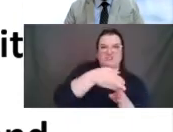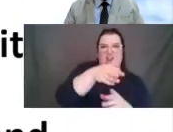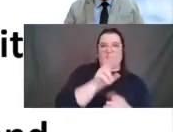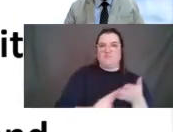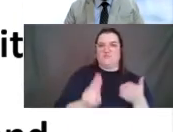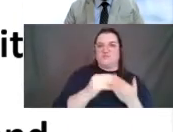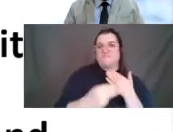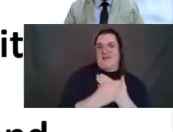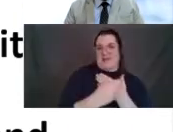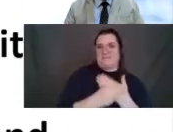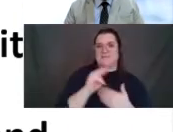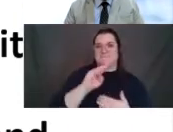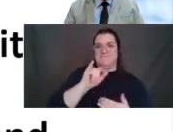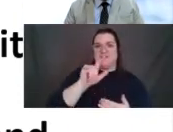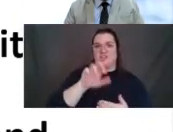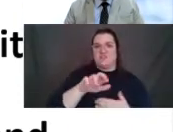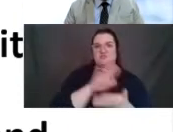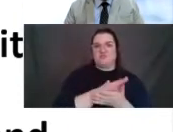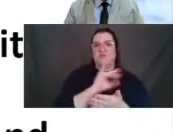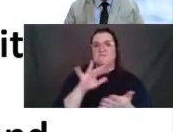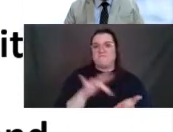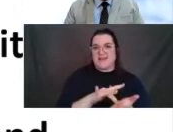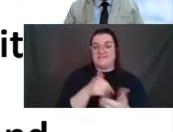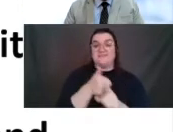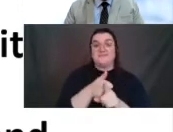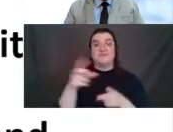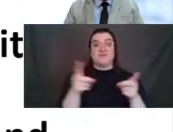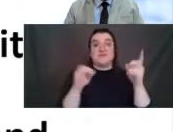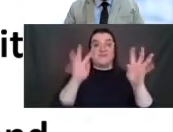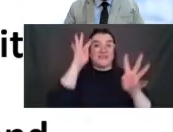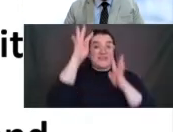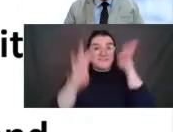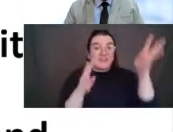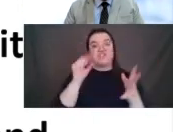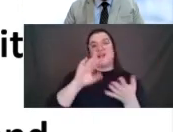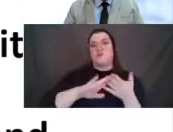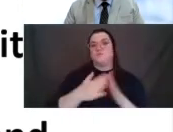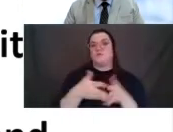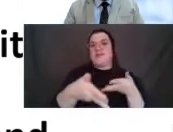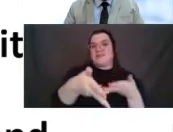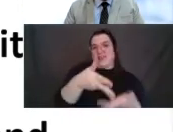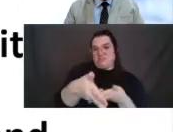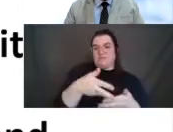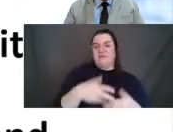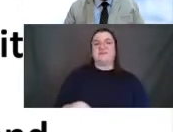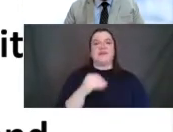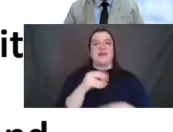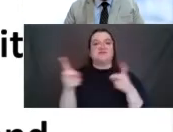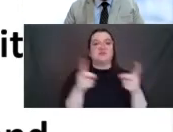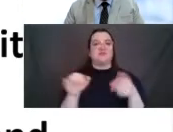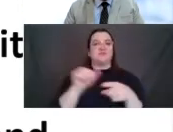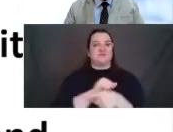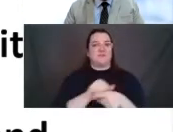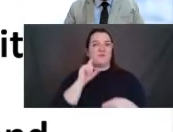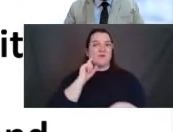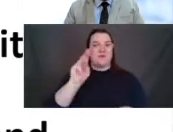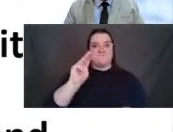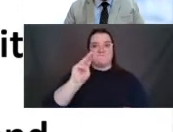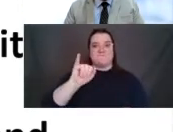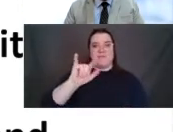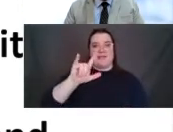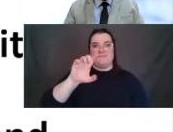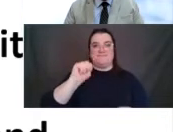Miami Miller School of Medicine. He serves as the Director of Innovation and Community Engagement and is the Director of Training for the Mailman Center for Child